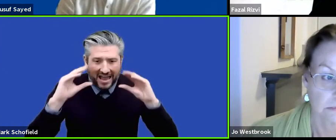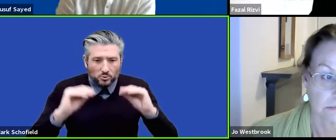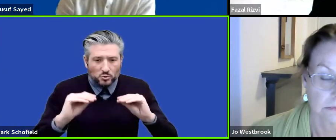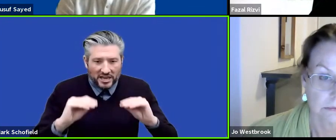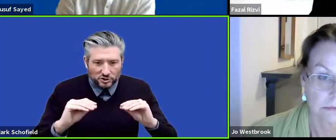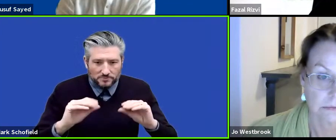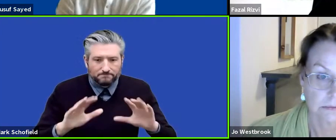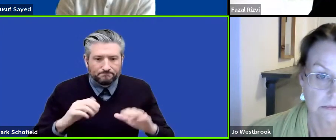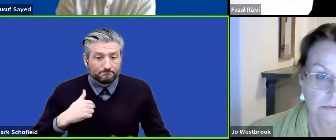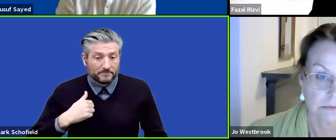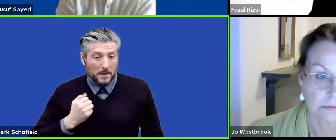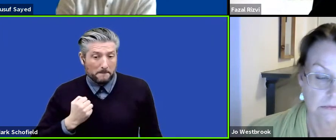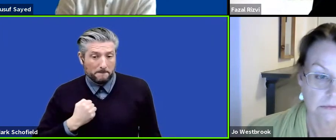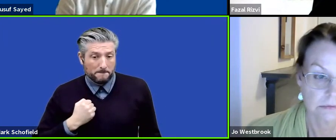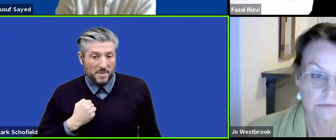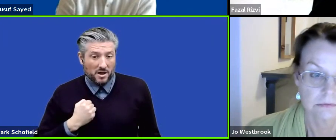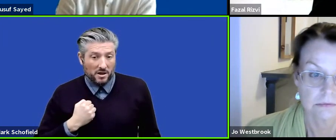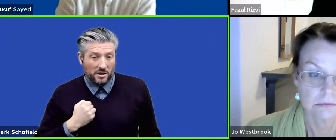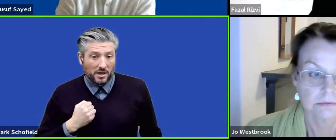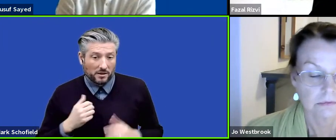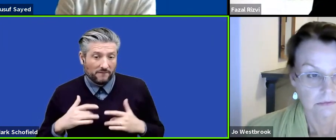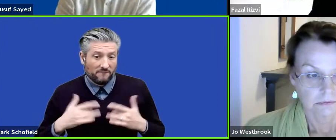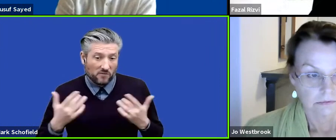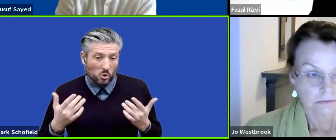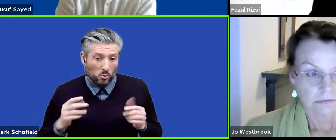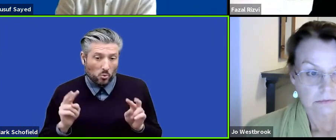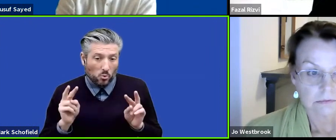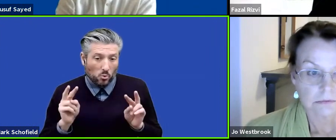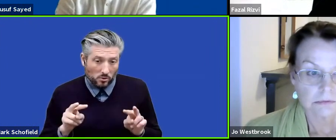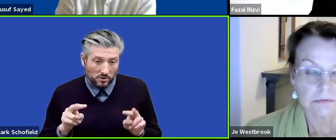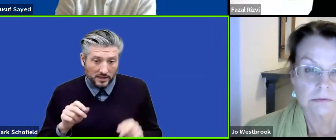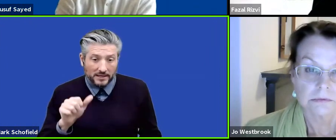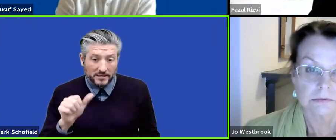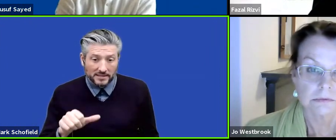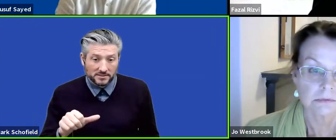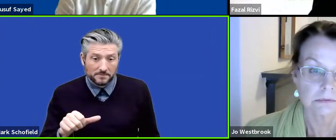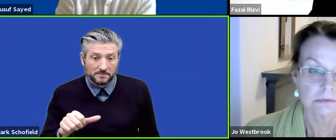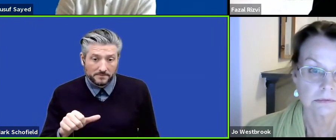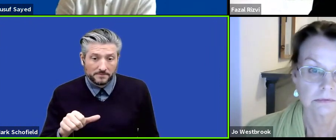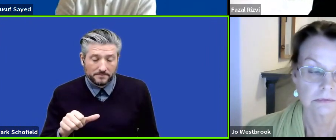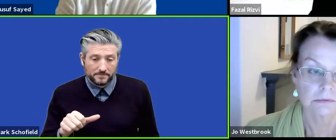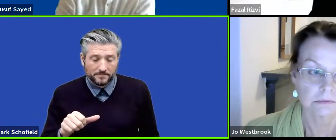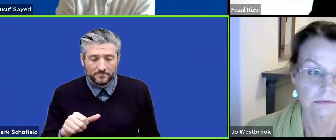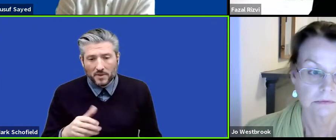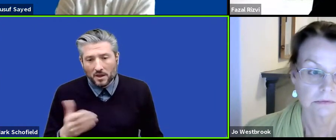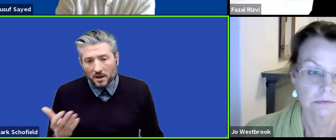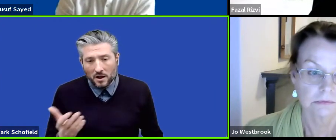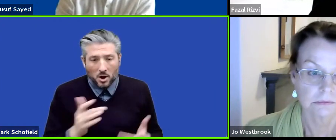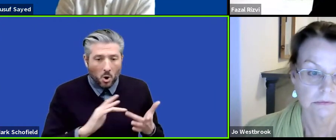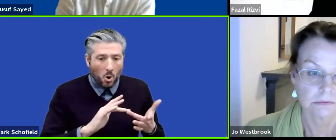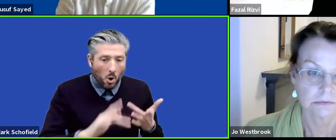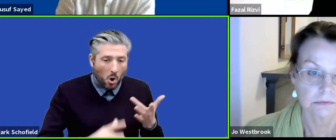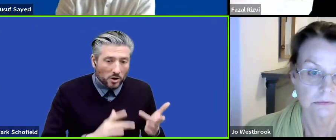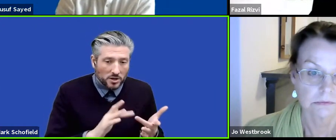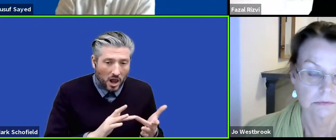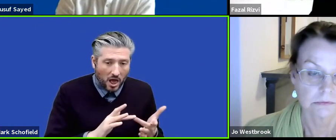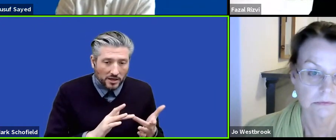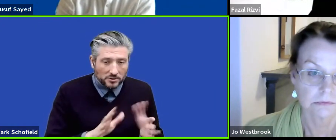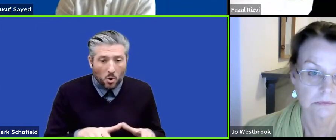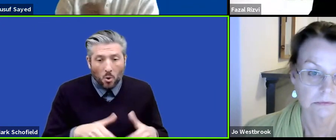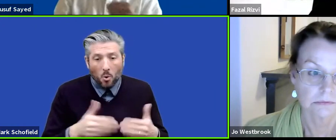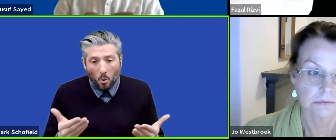is yes. I don't think online or face-to-face solves the problem of